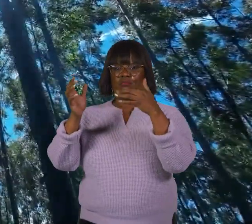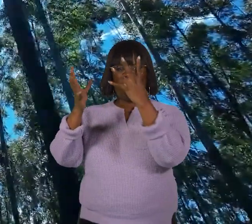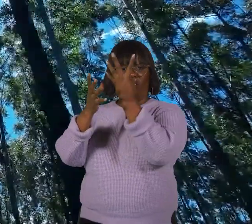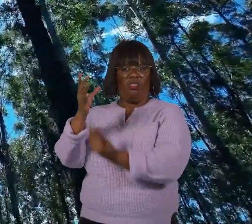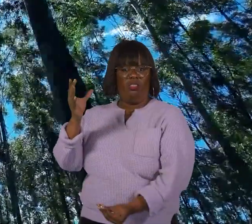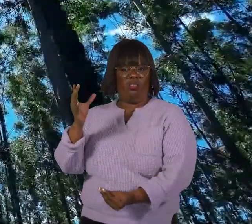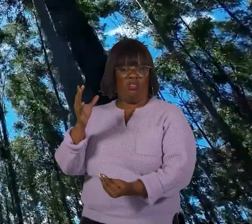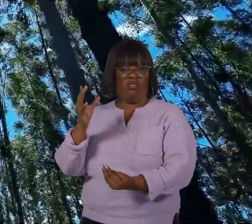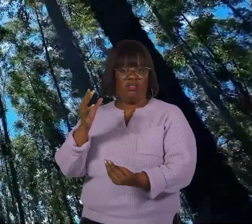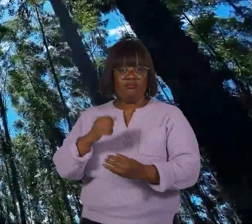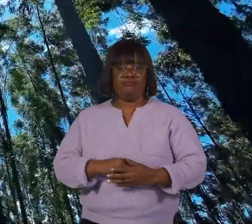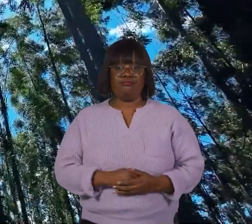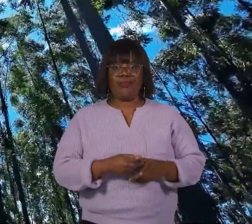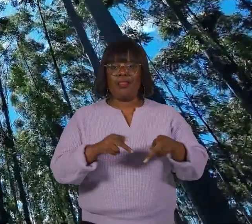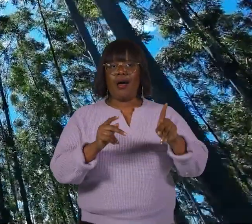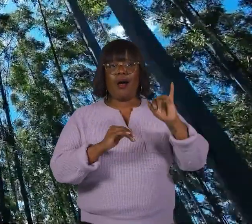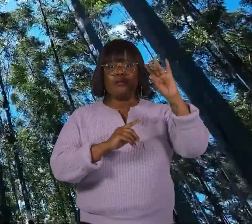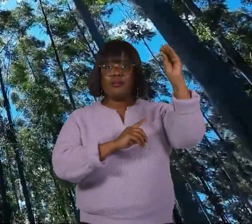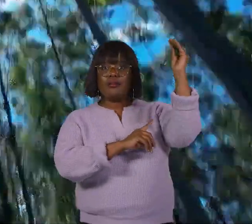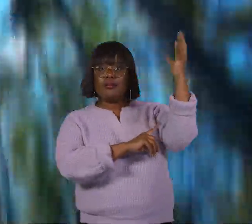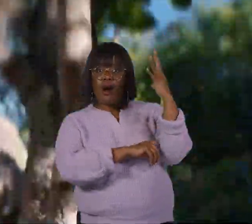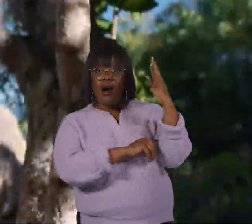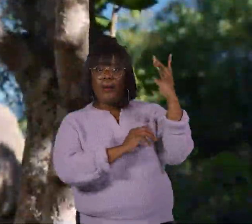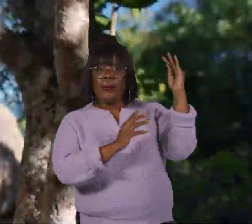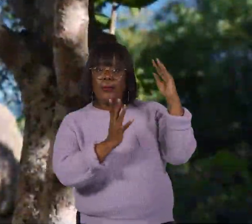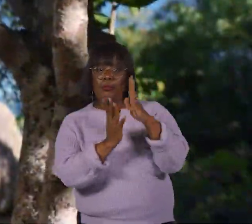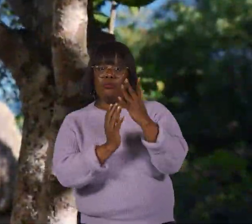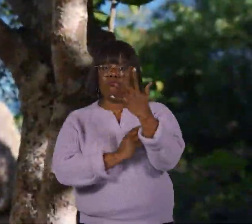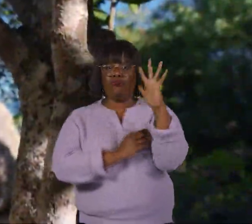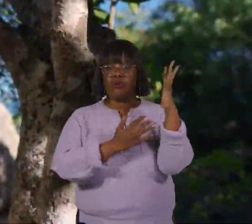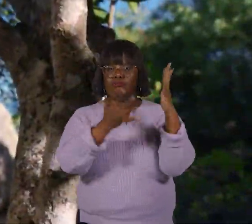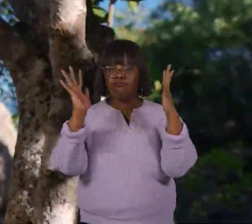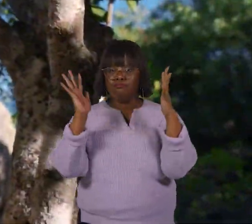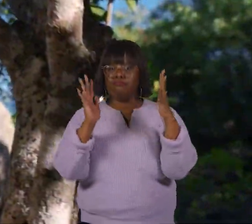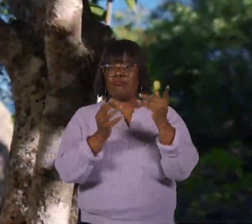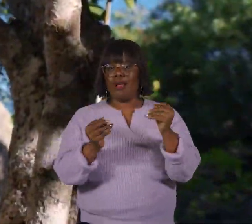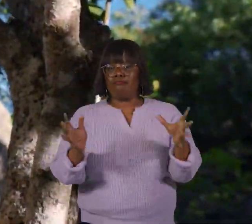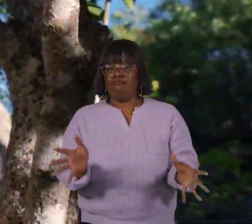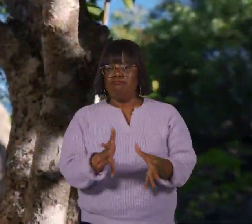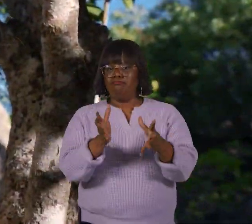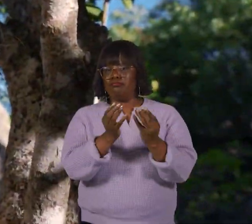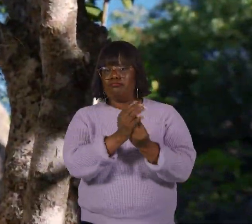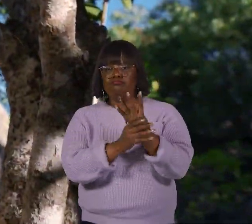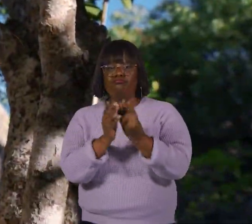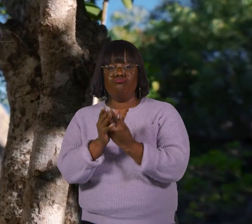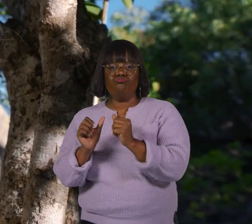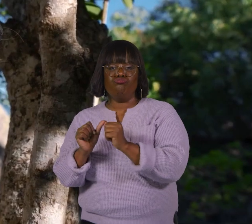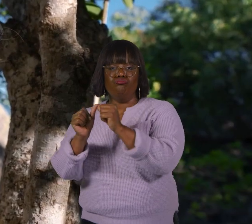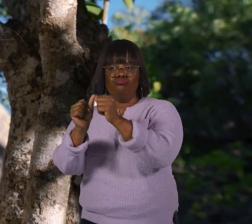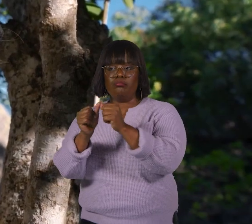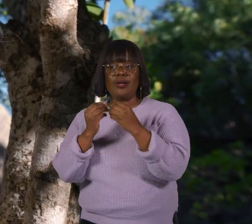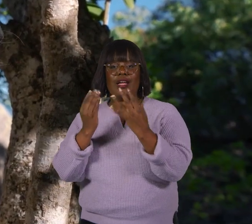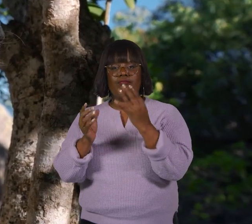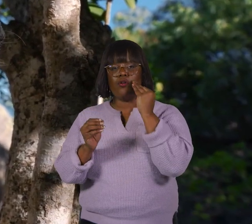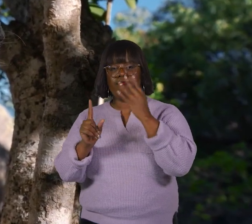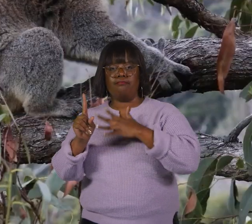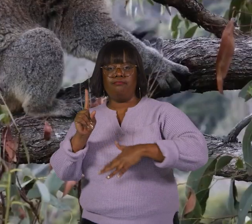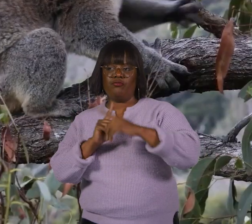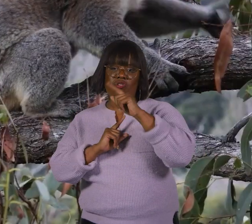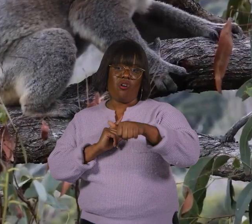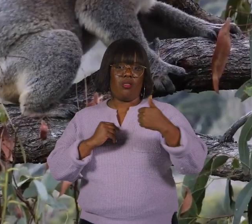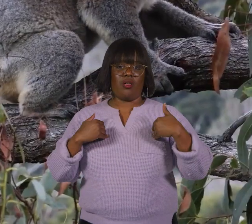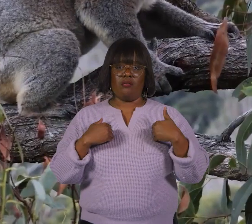This allows sunlight to reach the forest floor, promoting the growth of other plants and providing a habitat for various animals.